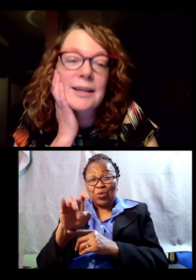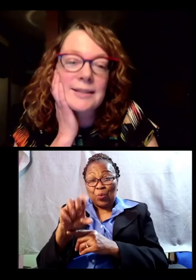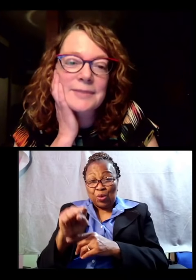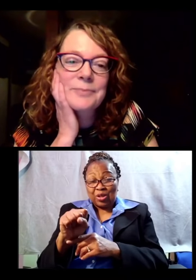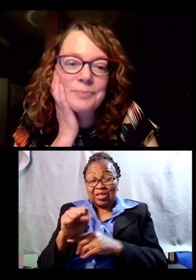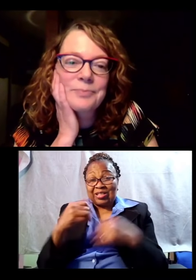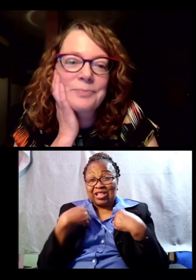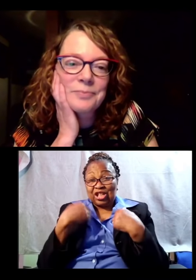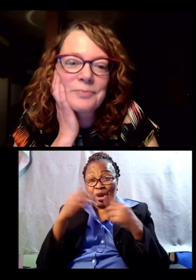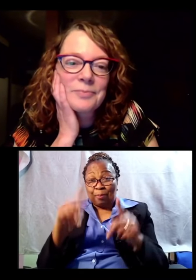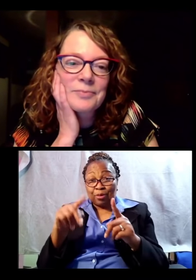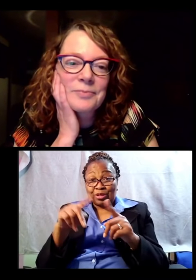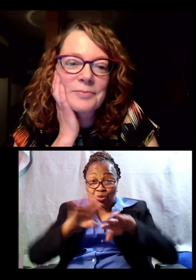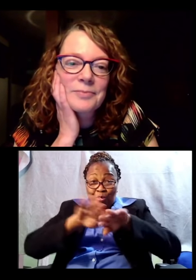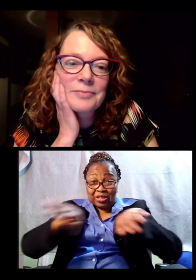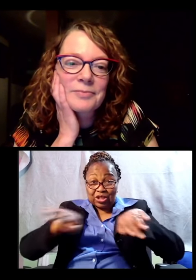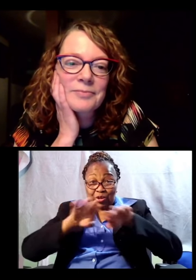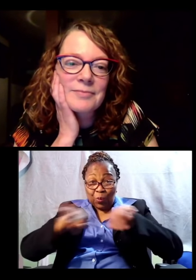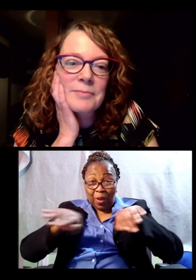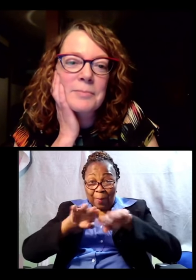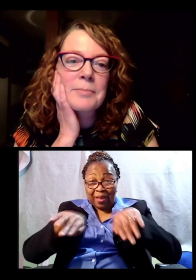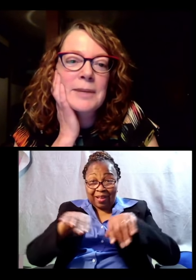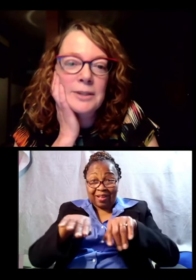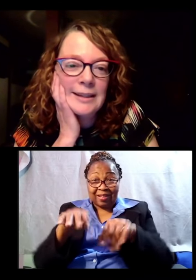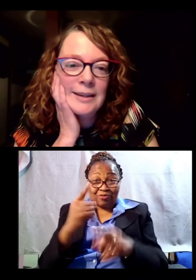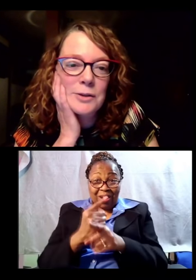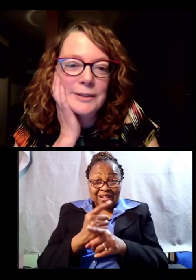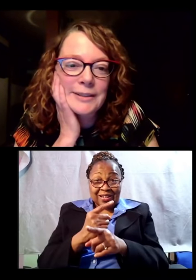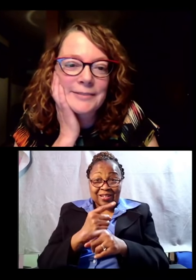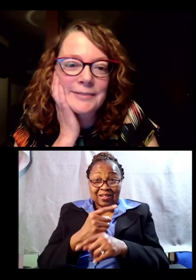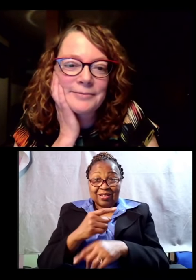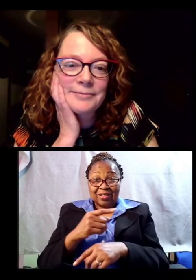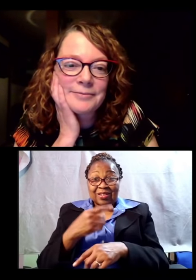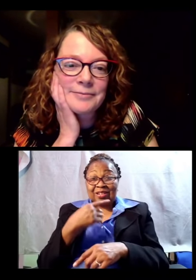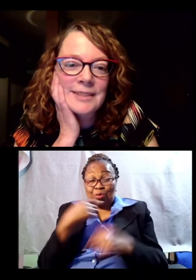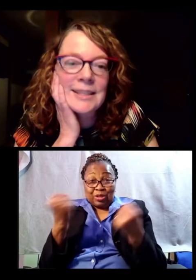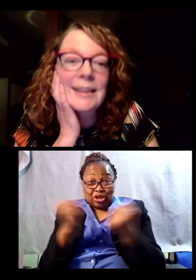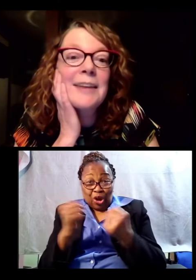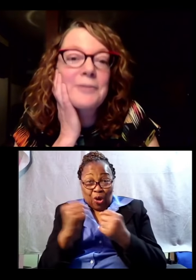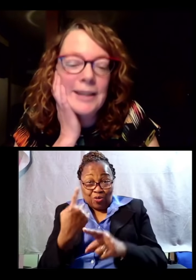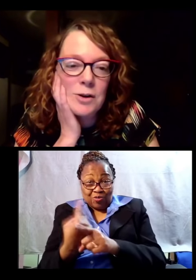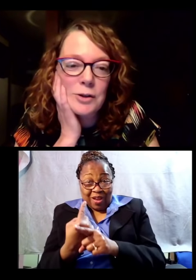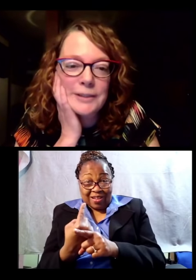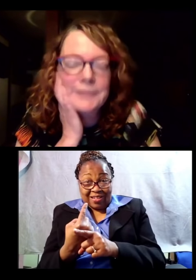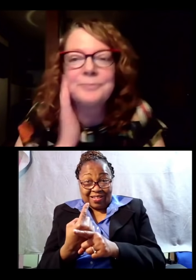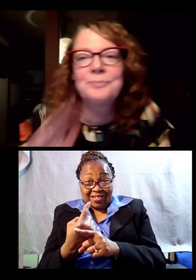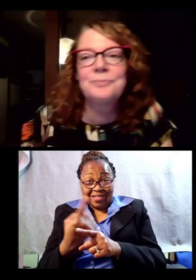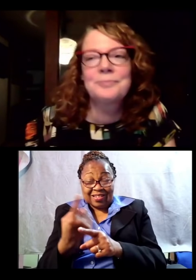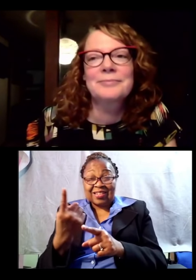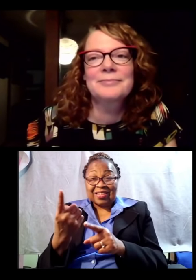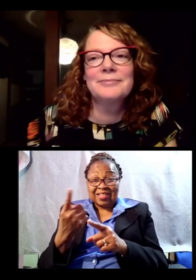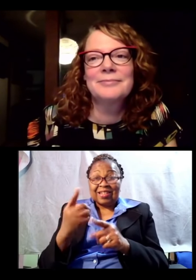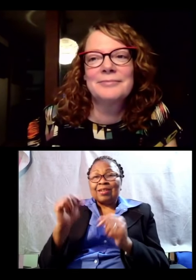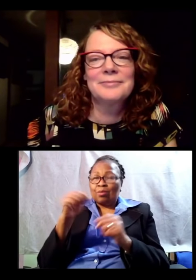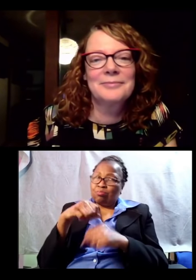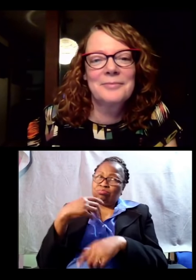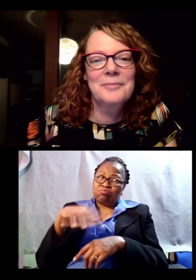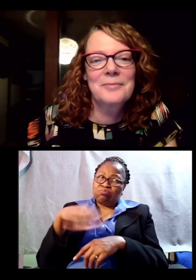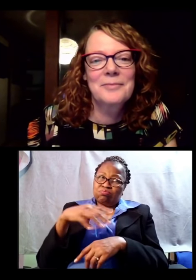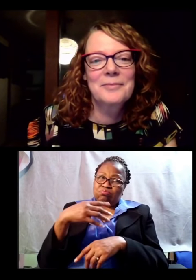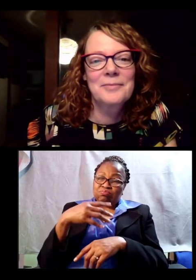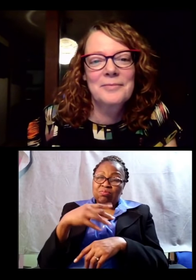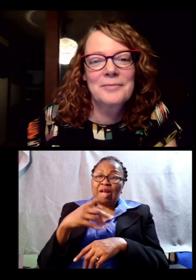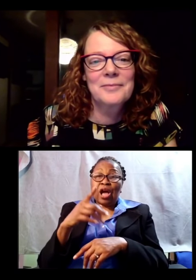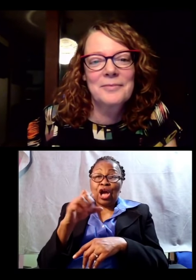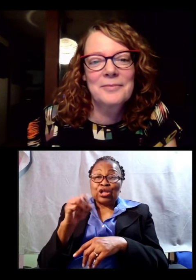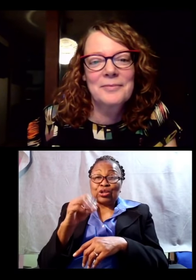Oh, yes. How cold was that? Bitterly cold. Okay, so cold. I'm putting you on the verge